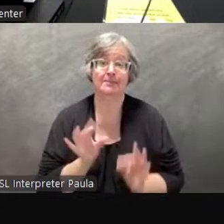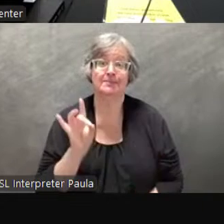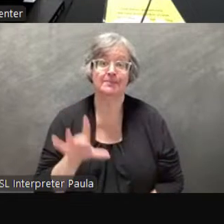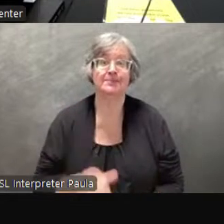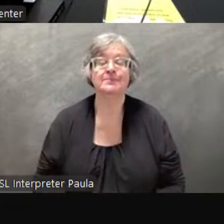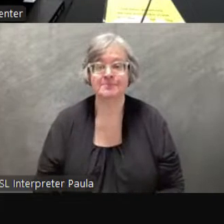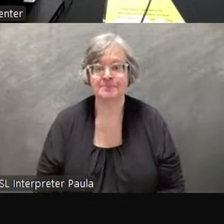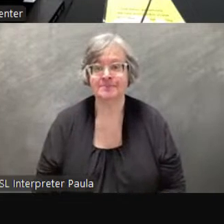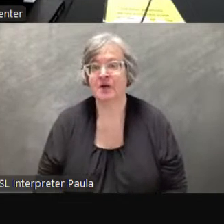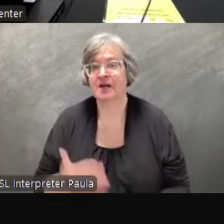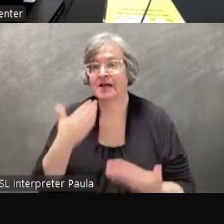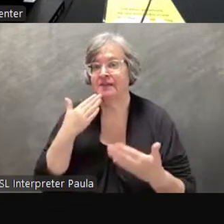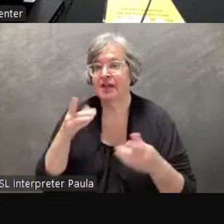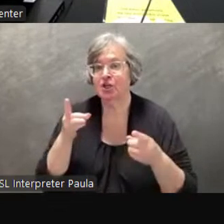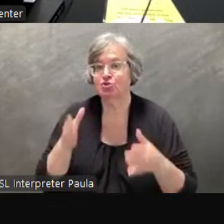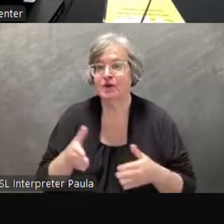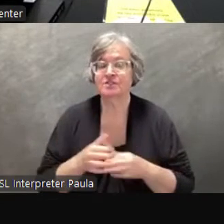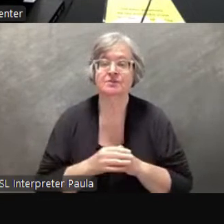view. Thank you, Director.